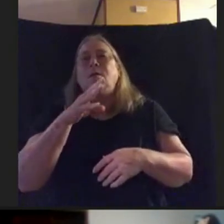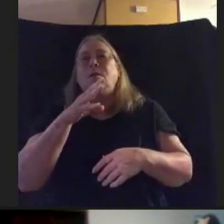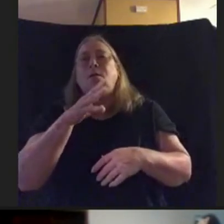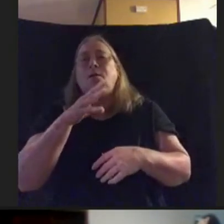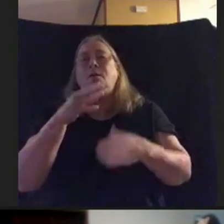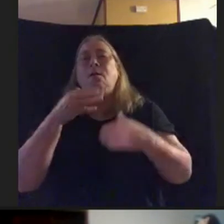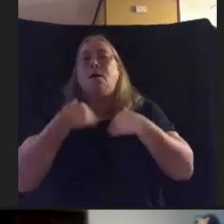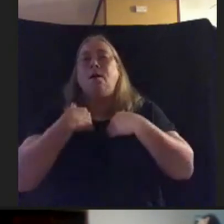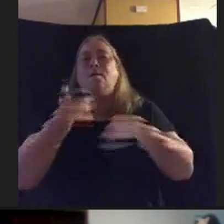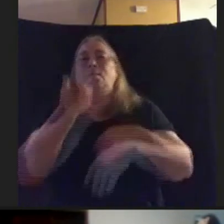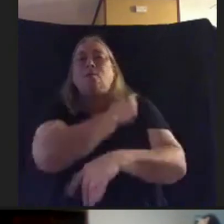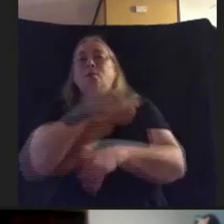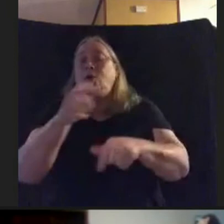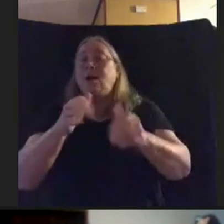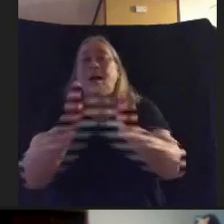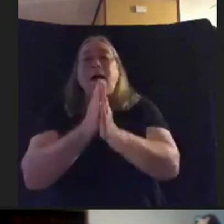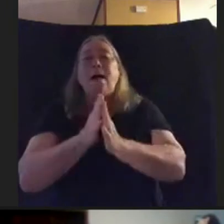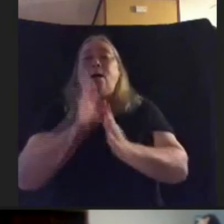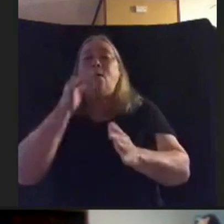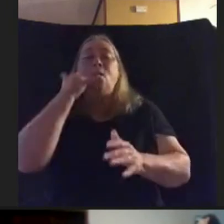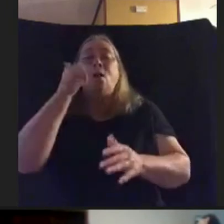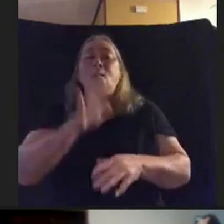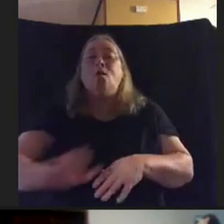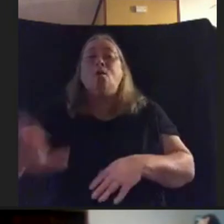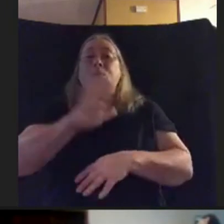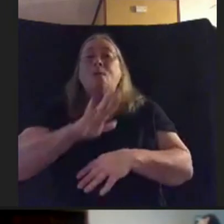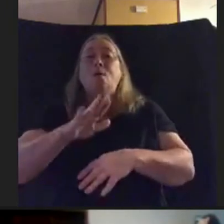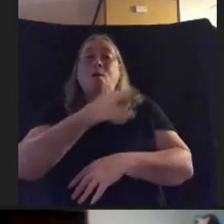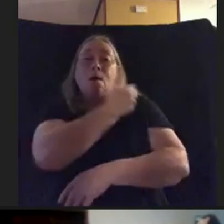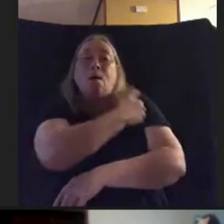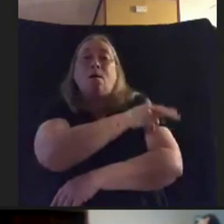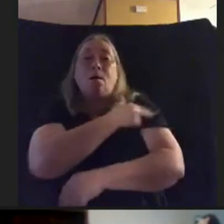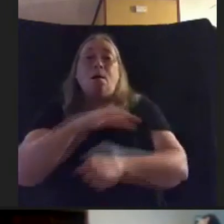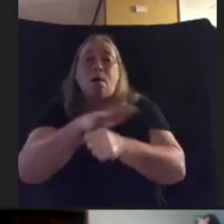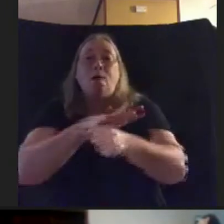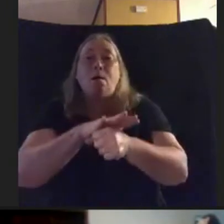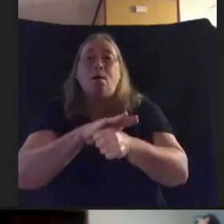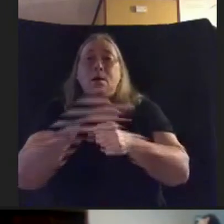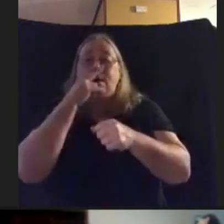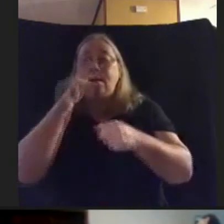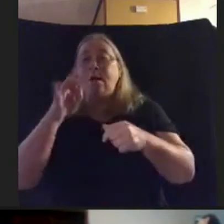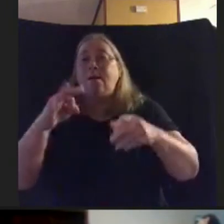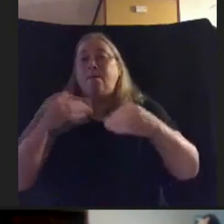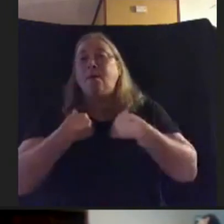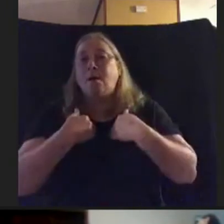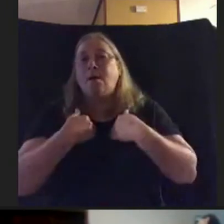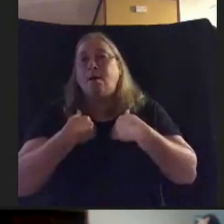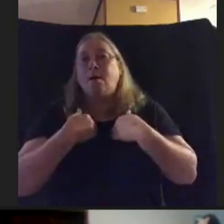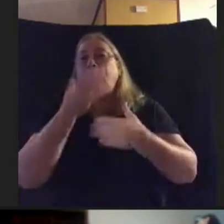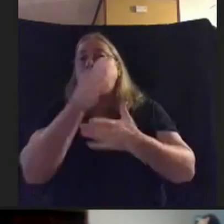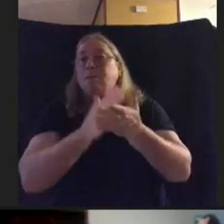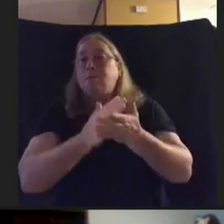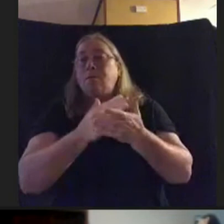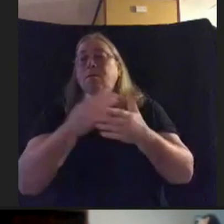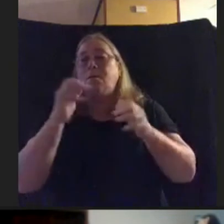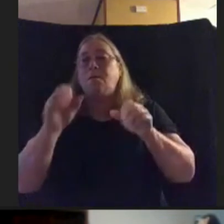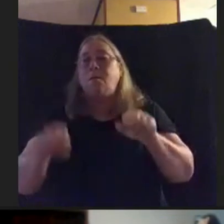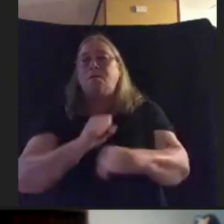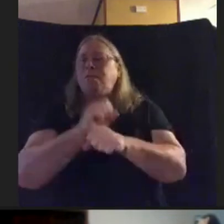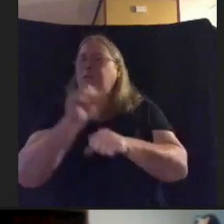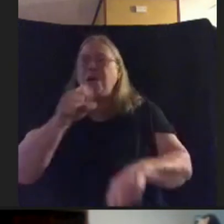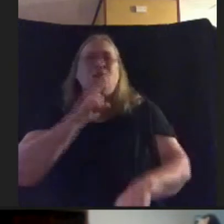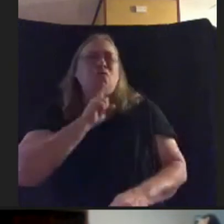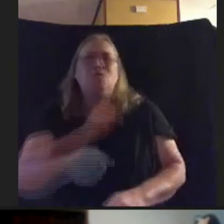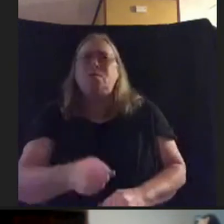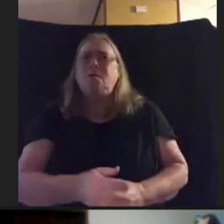ask your local hospital and see if they have something going on, because there are things happening all over the place. Some of that's reserve inventory they're getting out. So yeah, sure. I